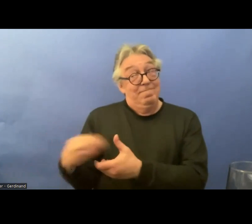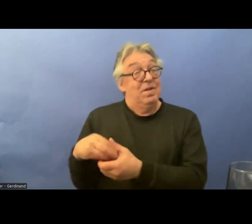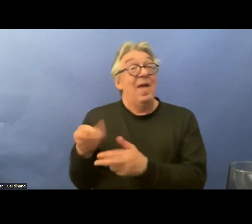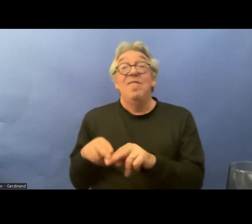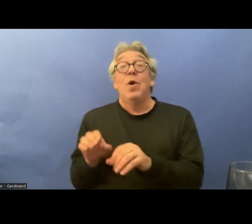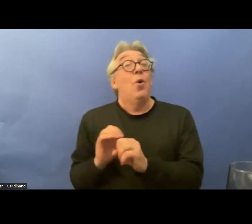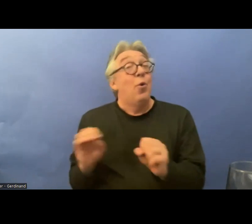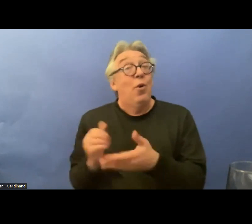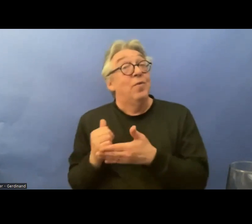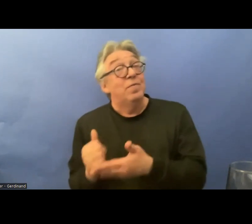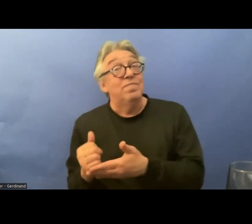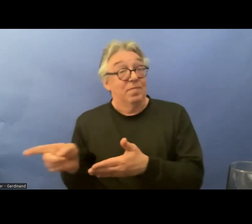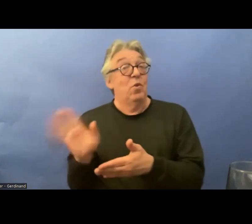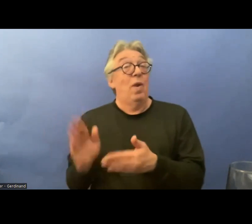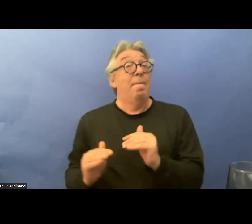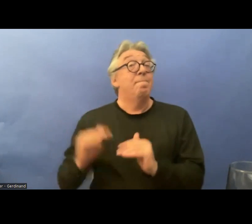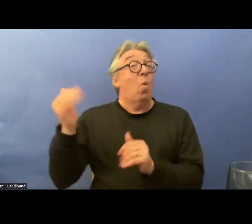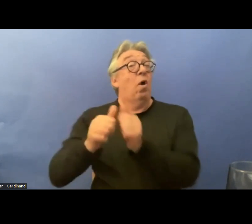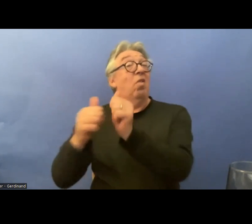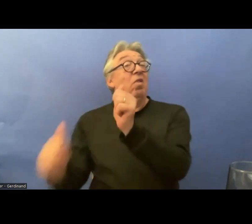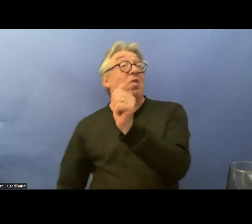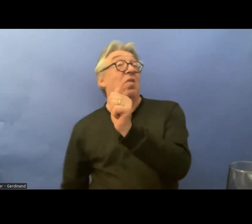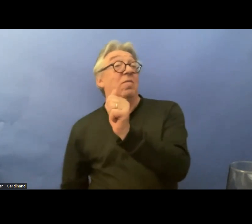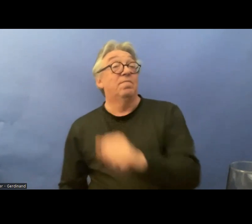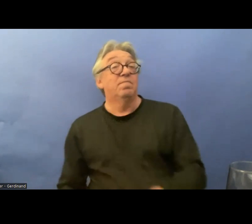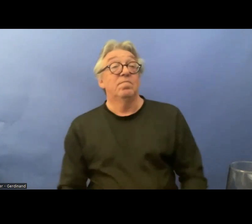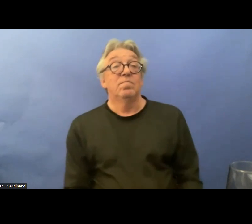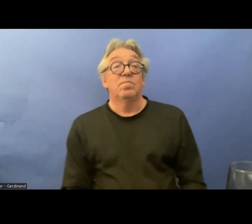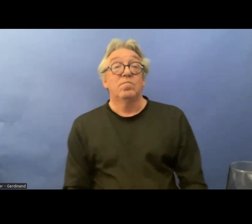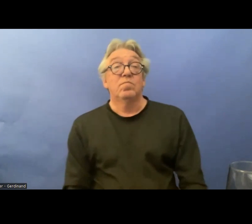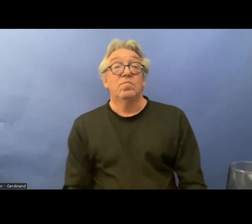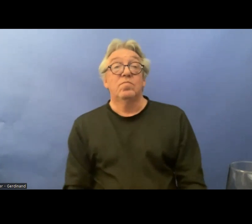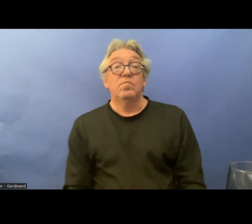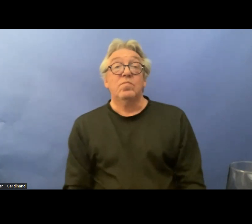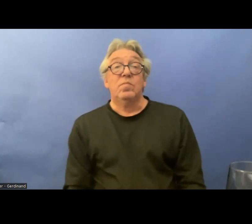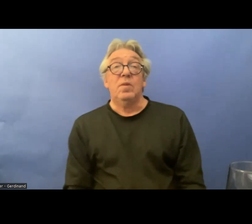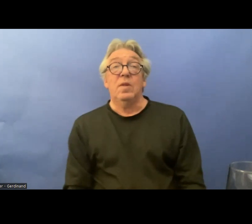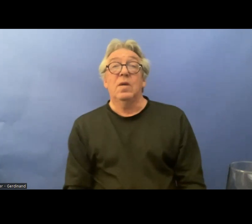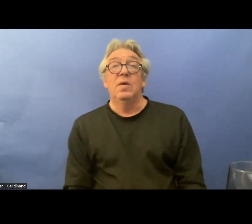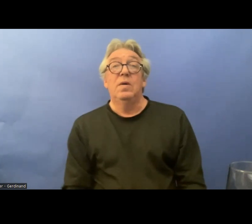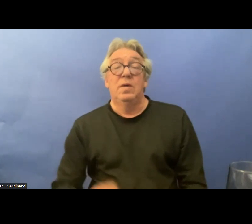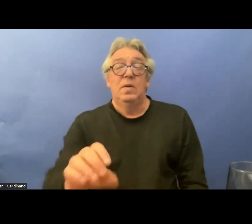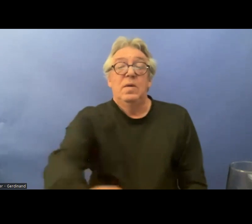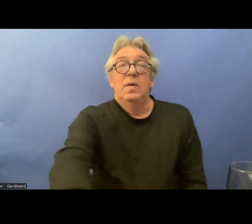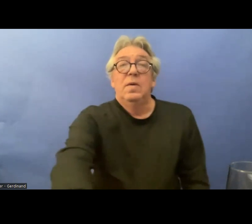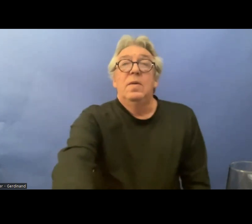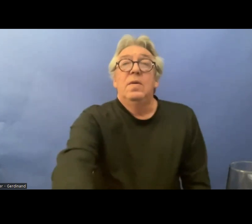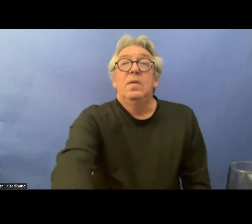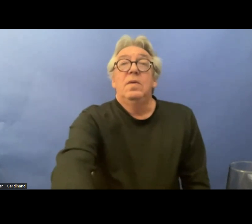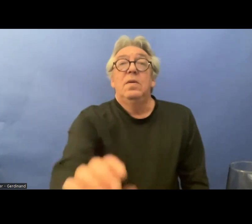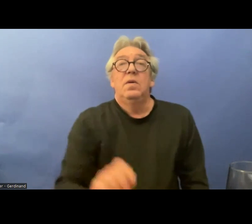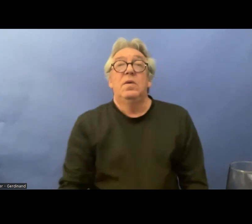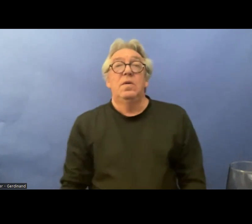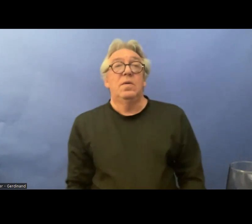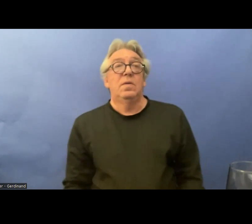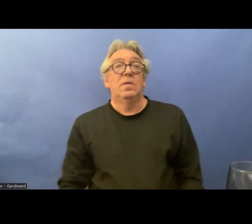terms of, again, the opportunities that we have to better integrate and prioritize disabilities and humanitarian action